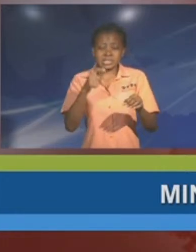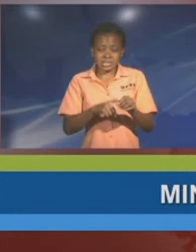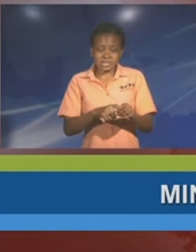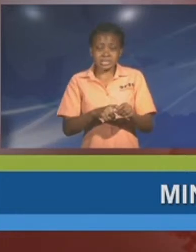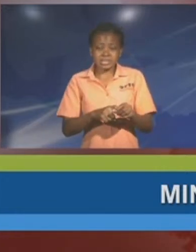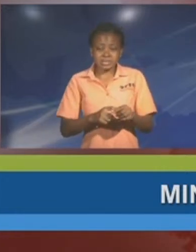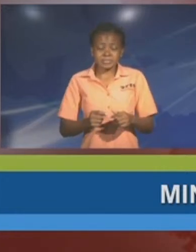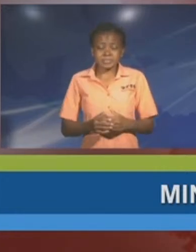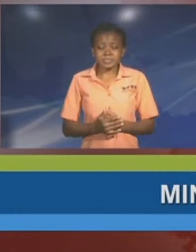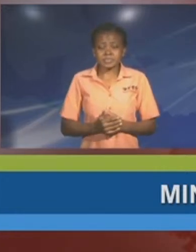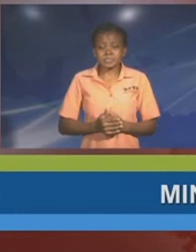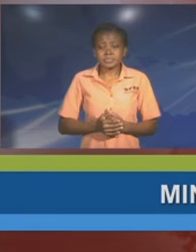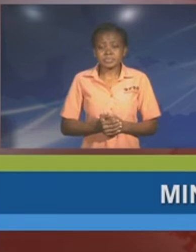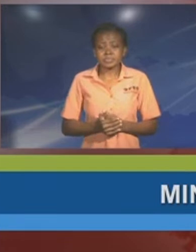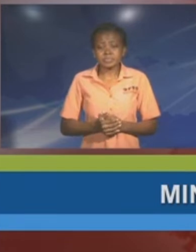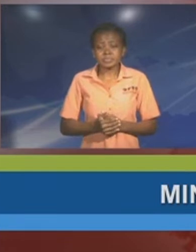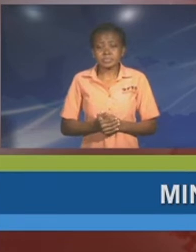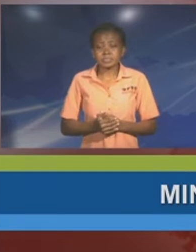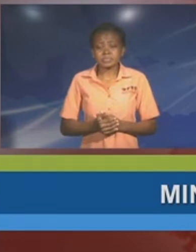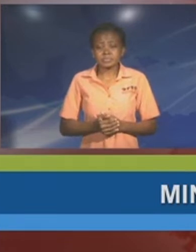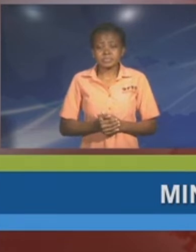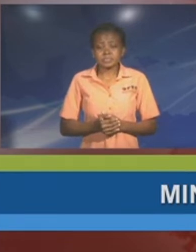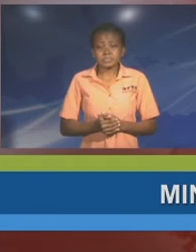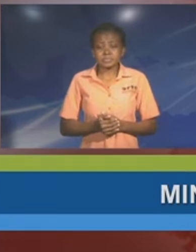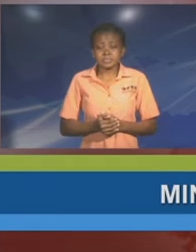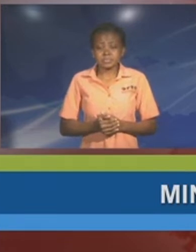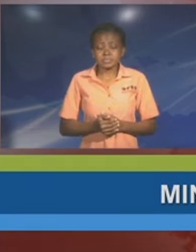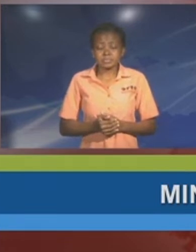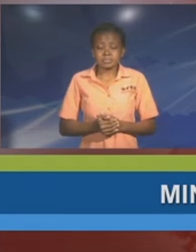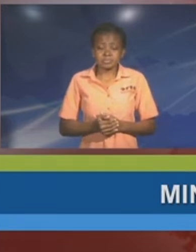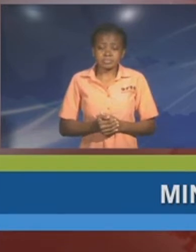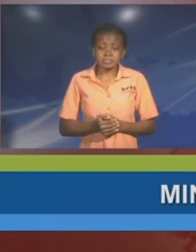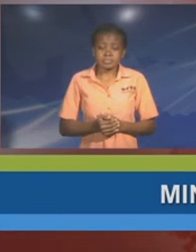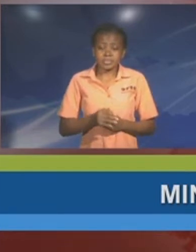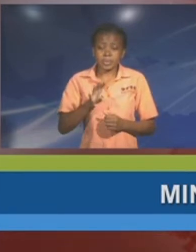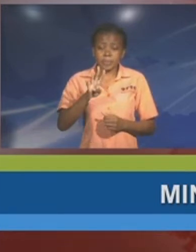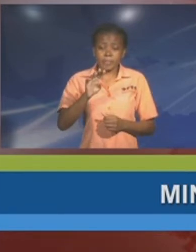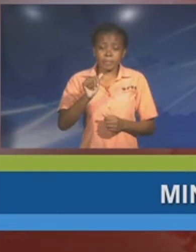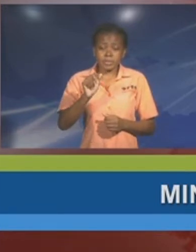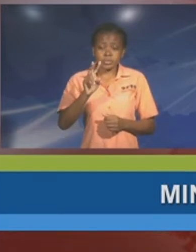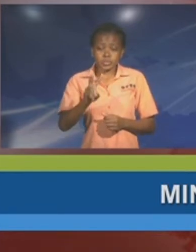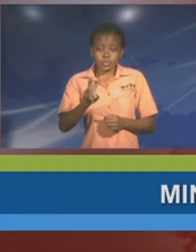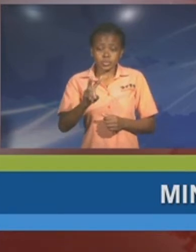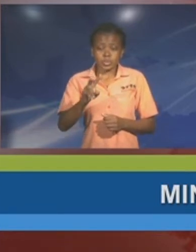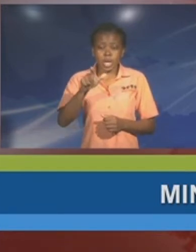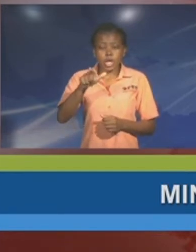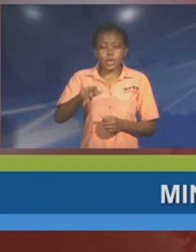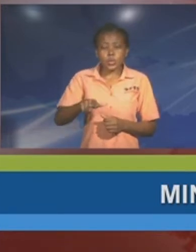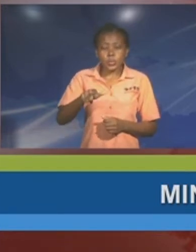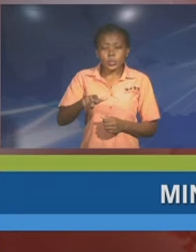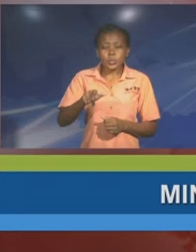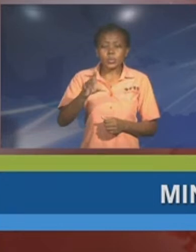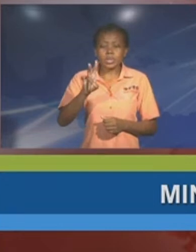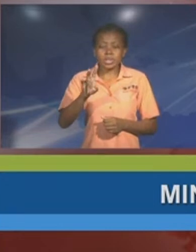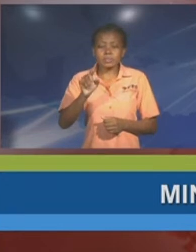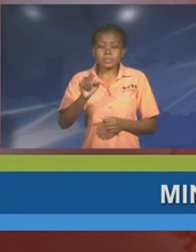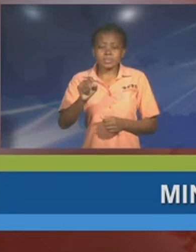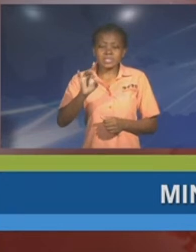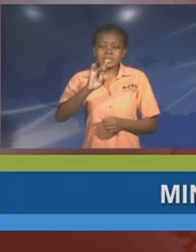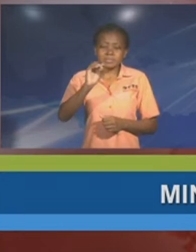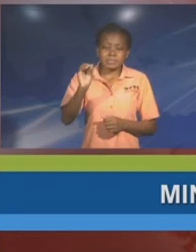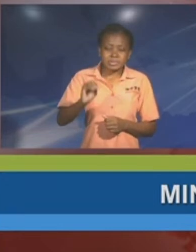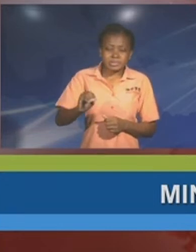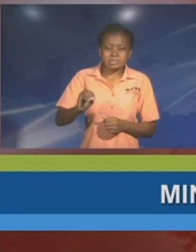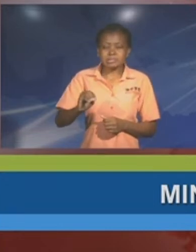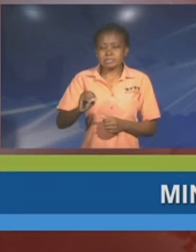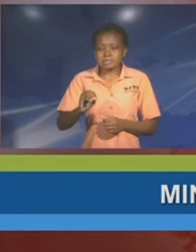BA5 sublineages outcompeting BA5, and now BA2 as well. BA2 subvariant were detected in 7.8%